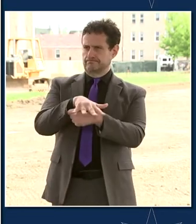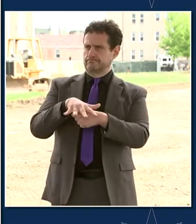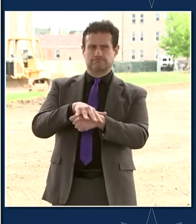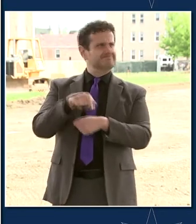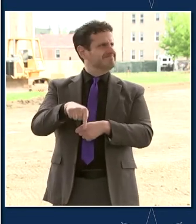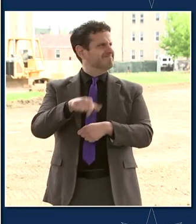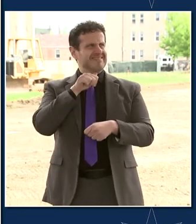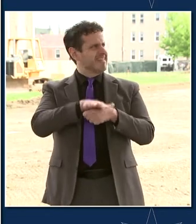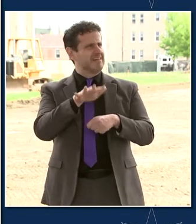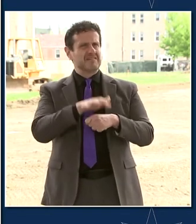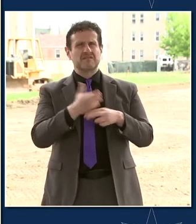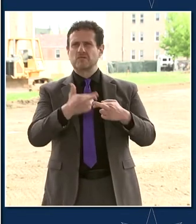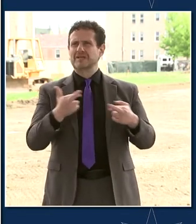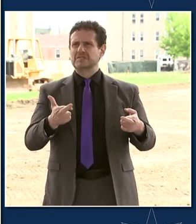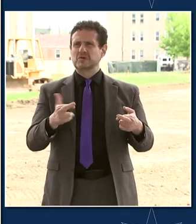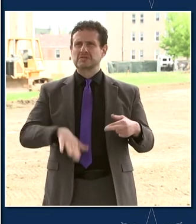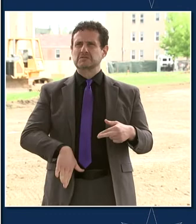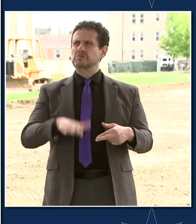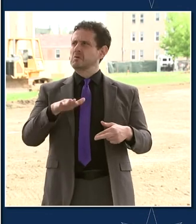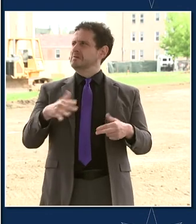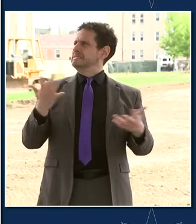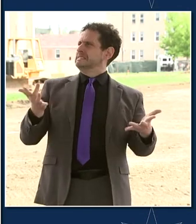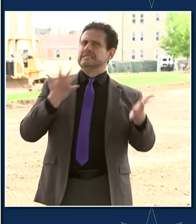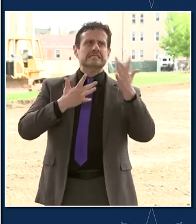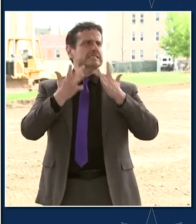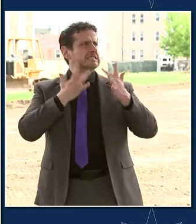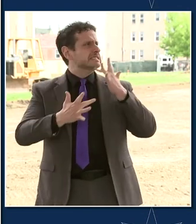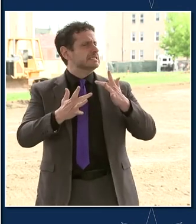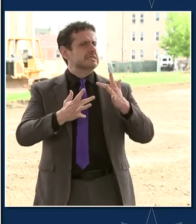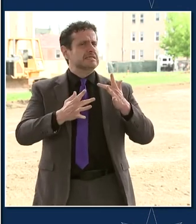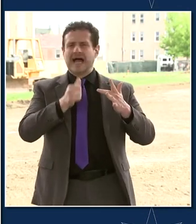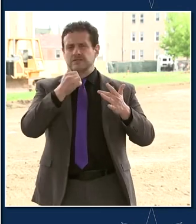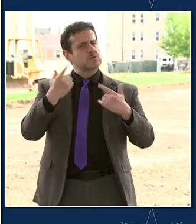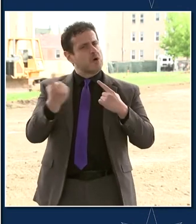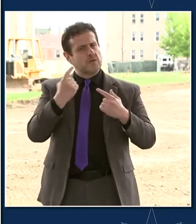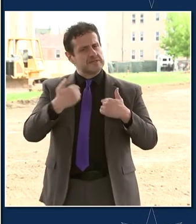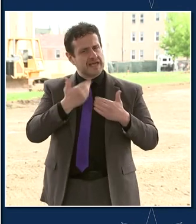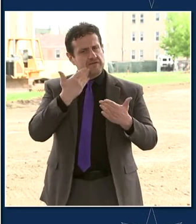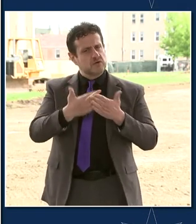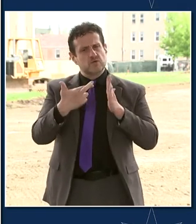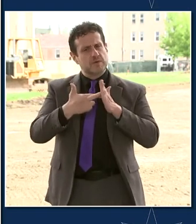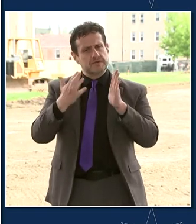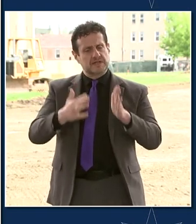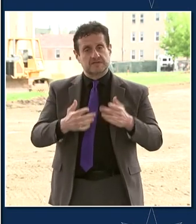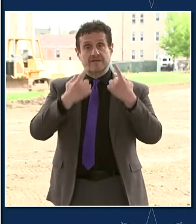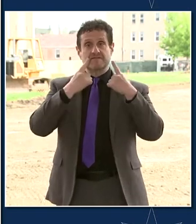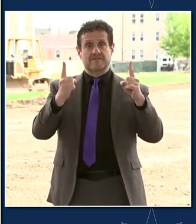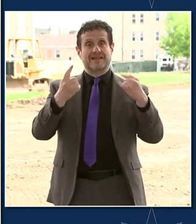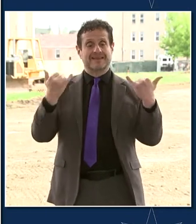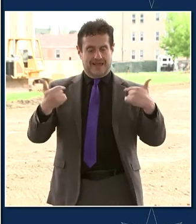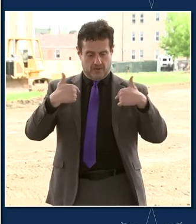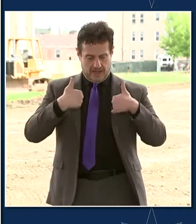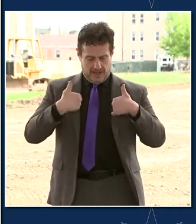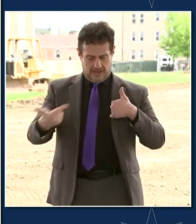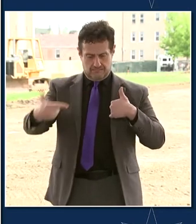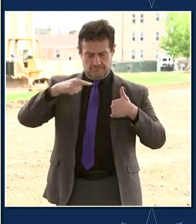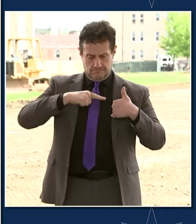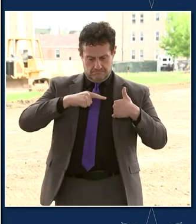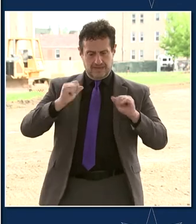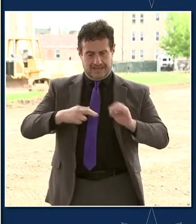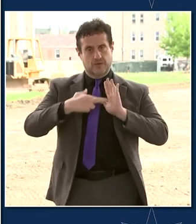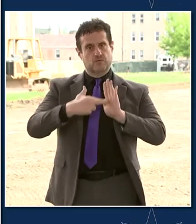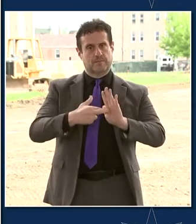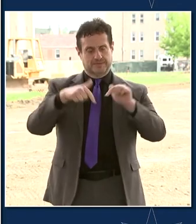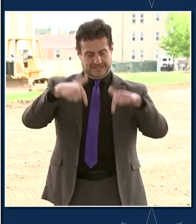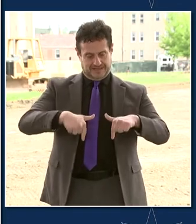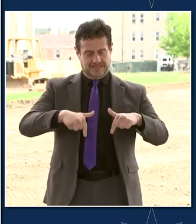resources and you don't always have the representation that you want to have, and when you're finally in a position where you're able to do something, you